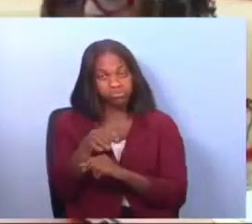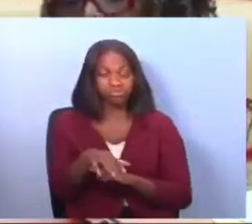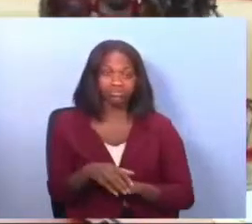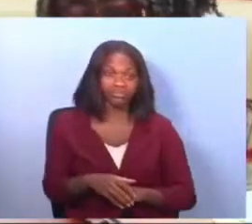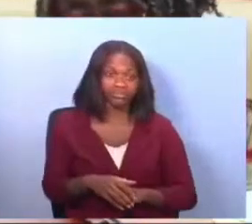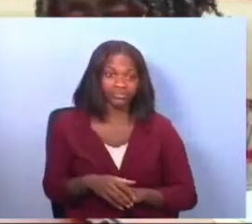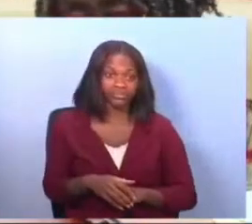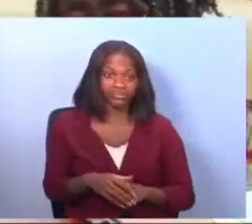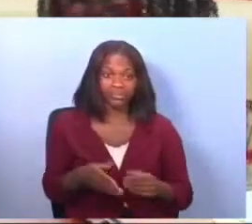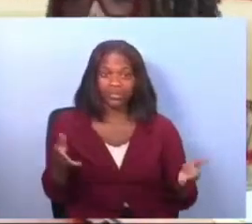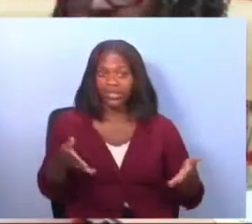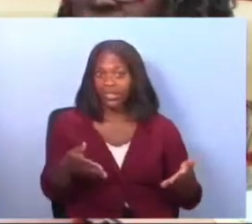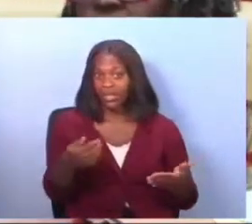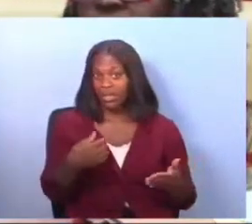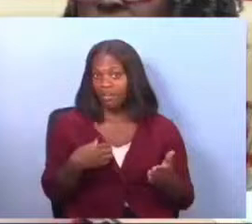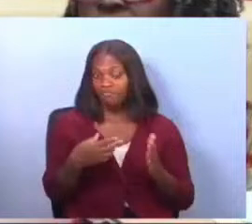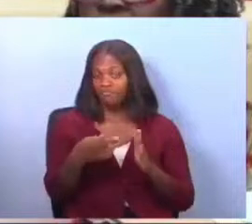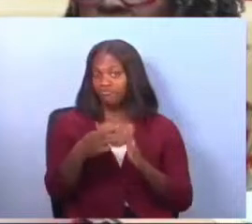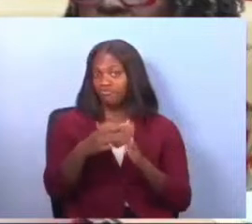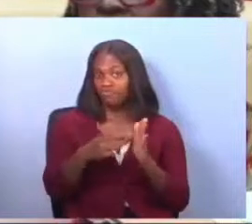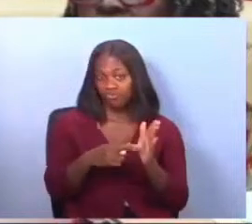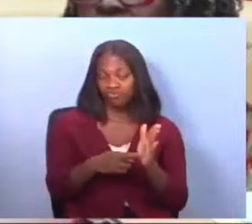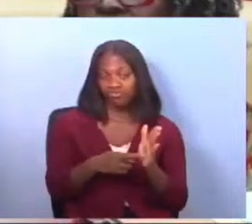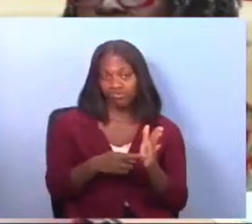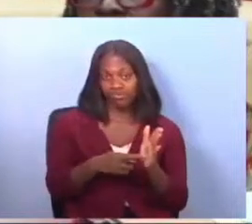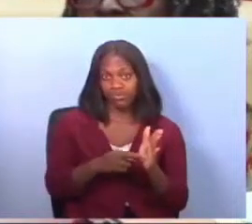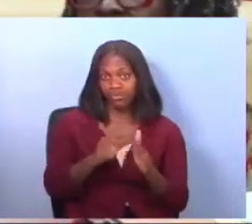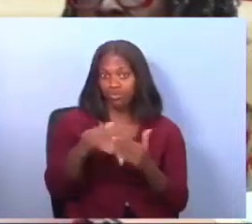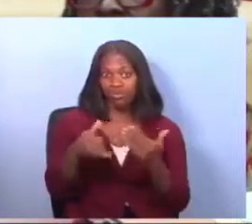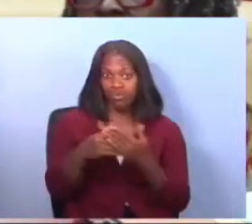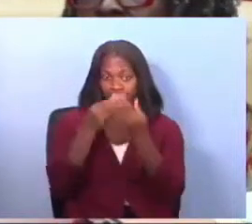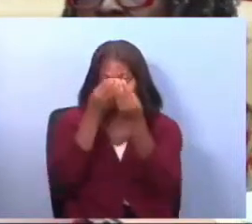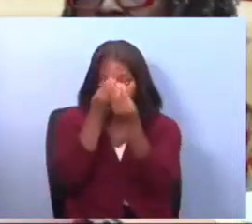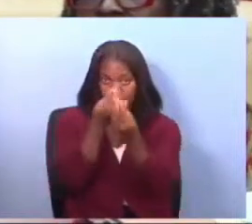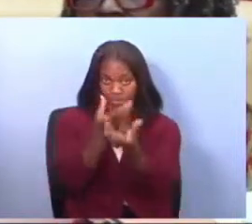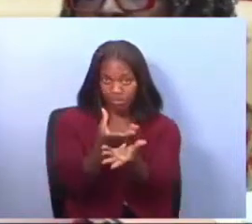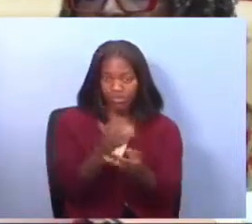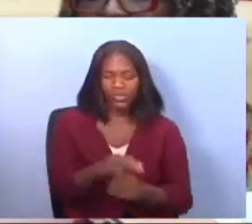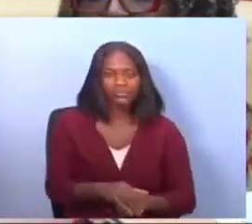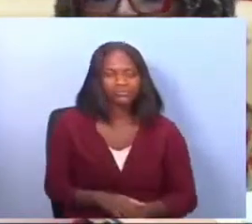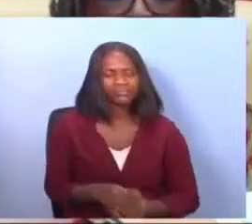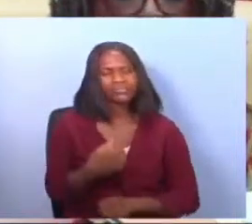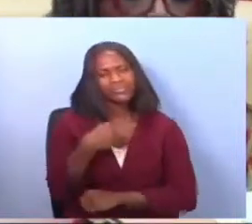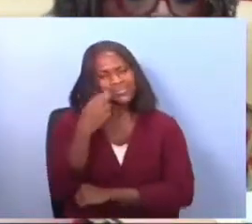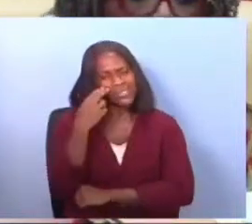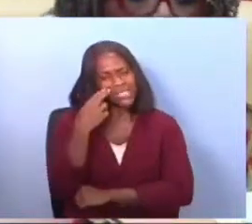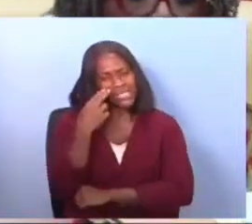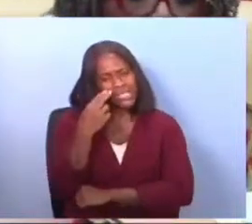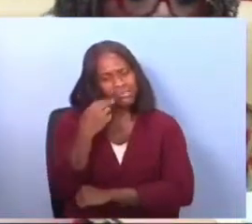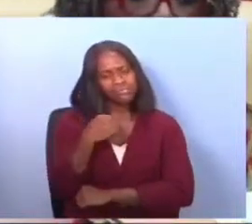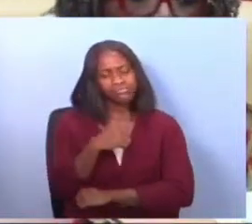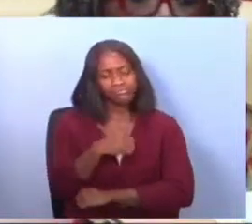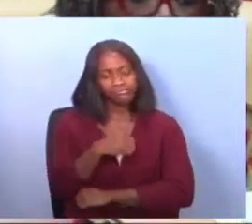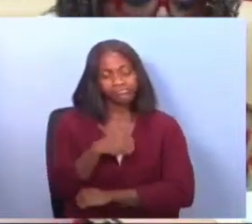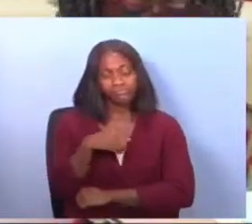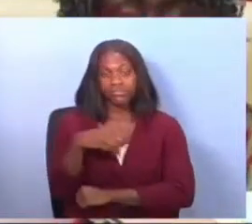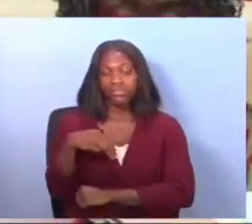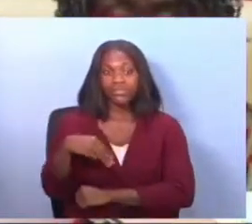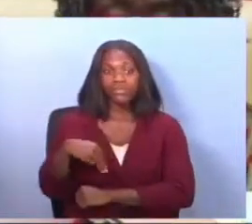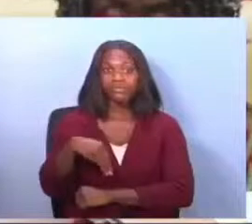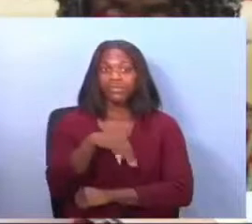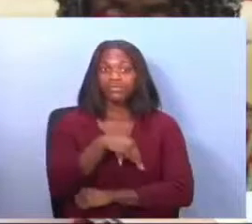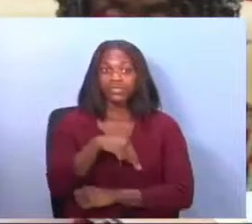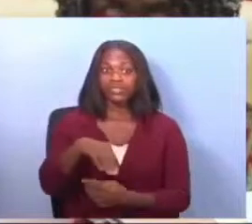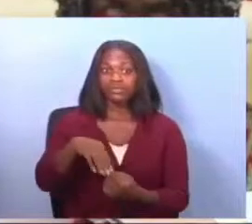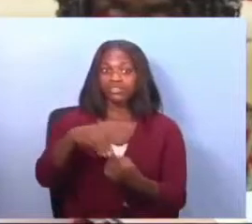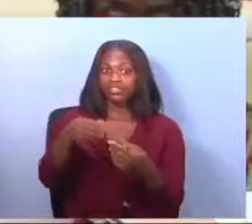In this House, we have rules that we all follow. I have observed that members, particularly the